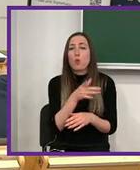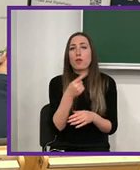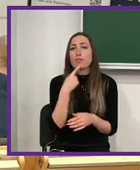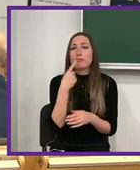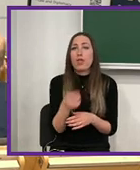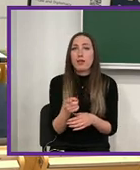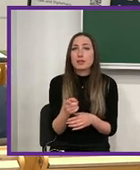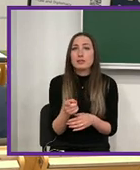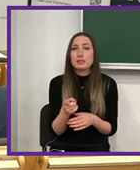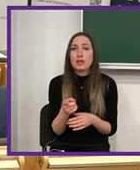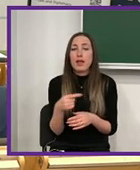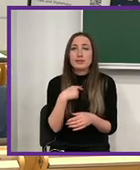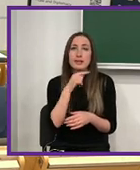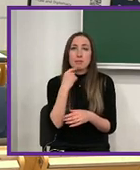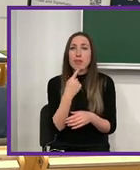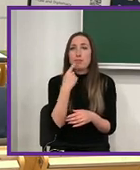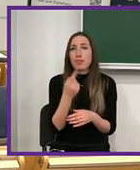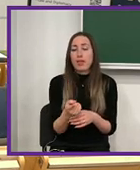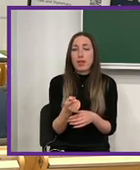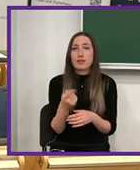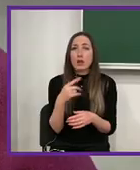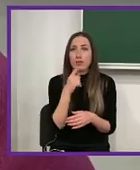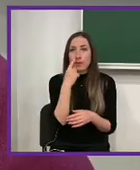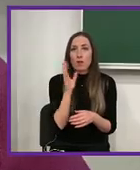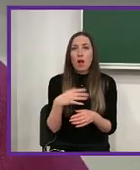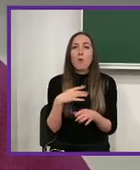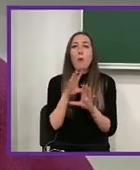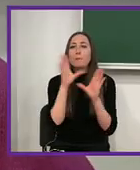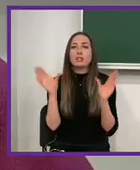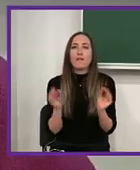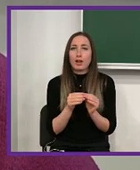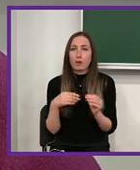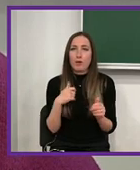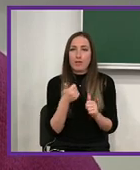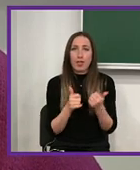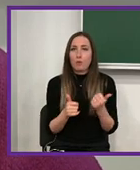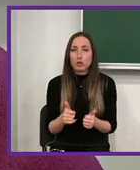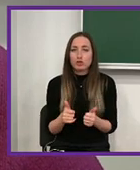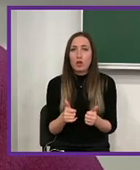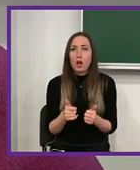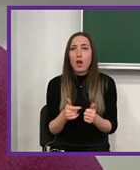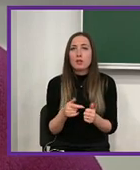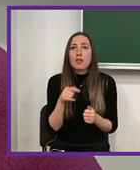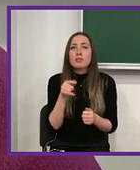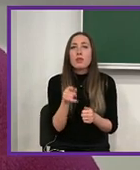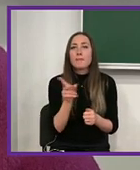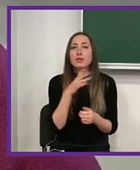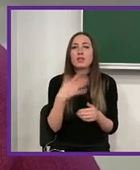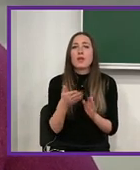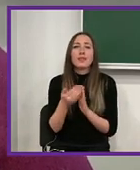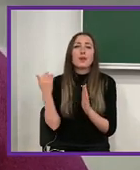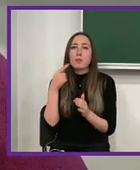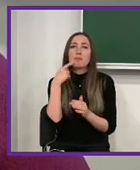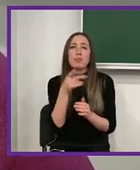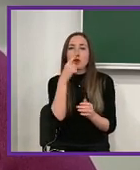more of a sum up and wrapping it up rather than covering it from the start. But indeed, I was